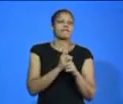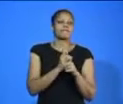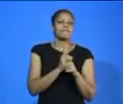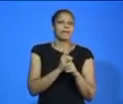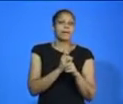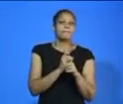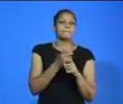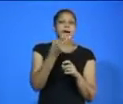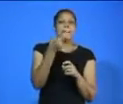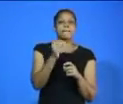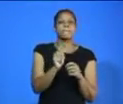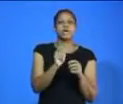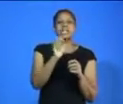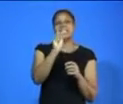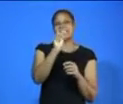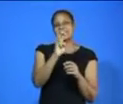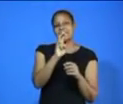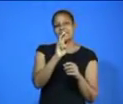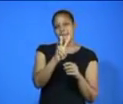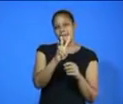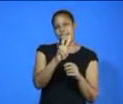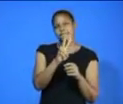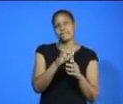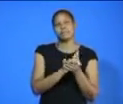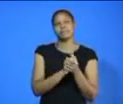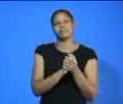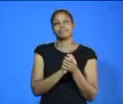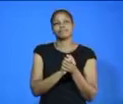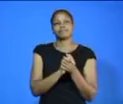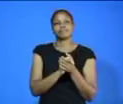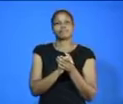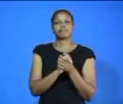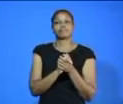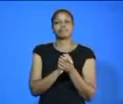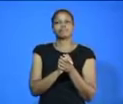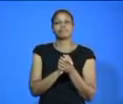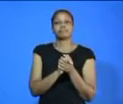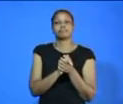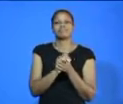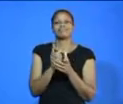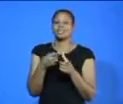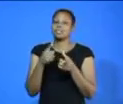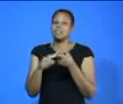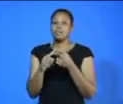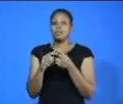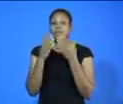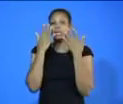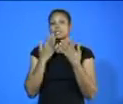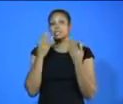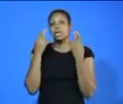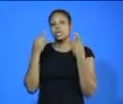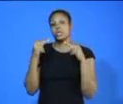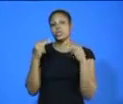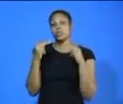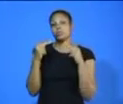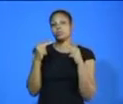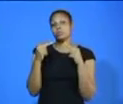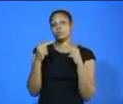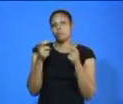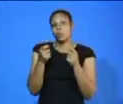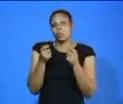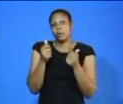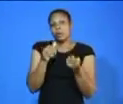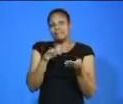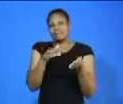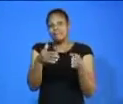And sandwiched between all of that is yet another sad news of the sudden death